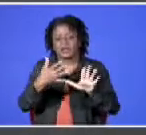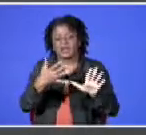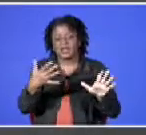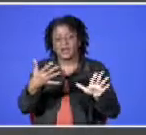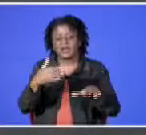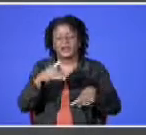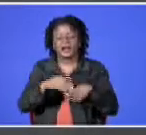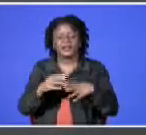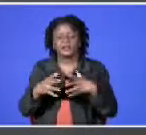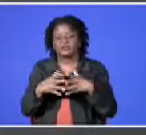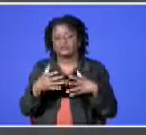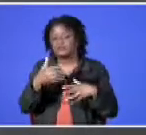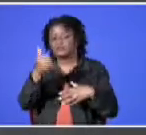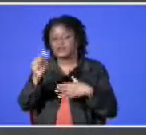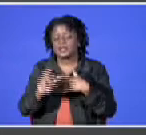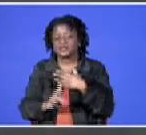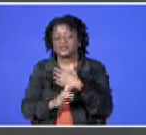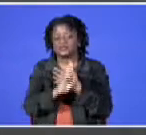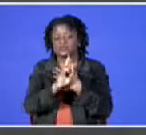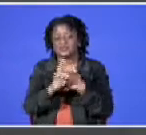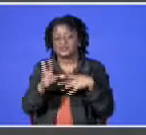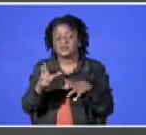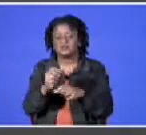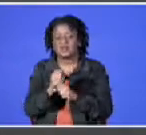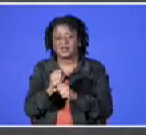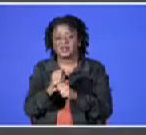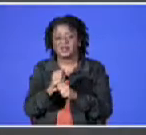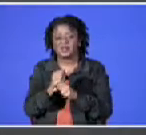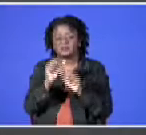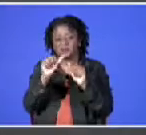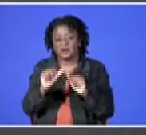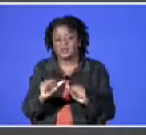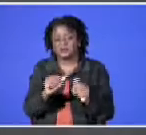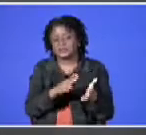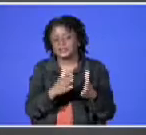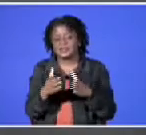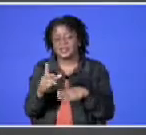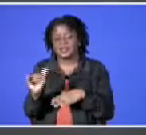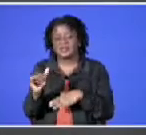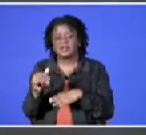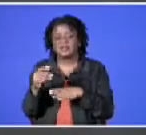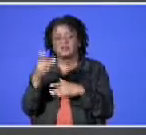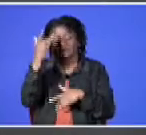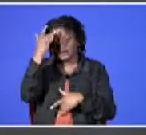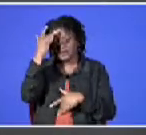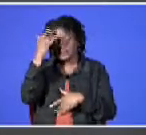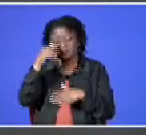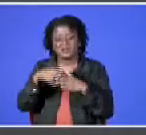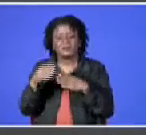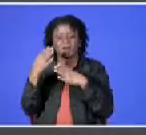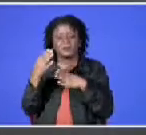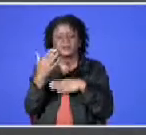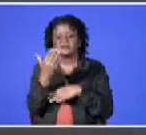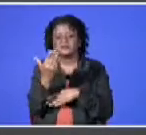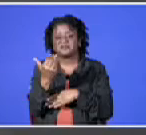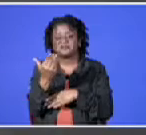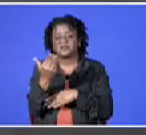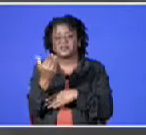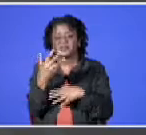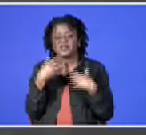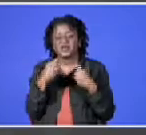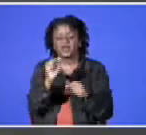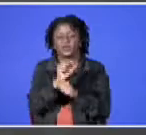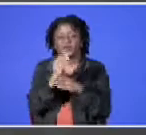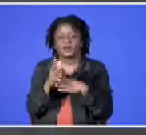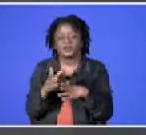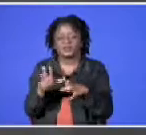of contracting the potentially deadly virus. In the Bahamas, 15 healthcare workers have contracted the virus, accounting for 20%